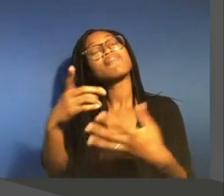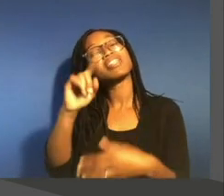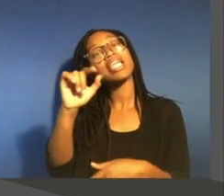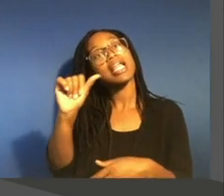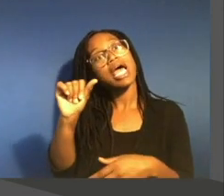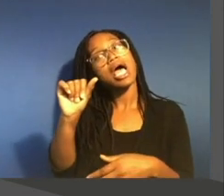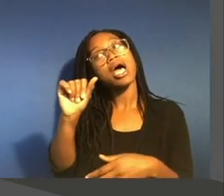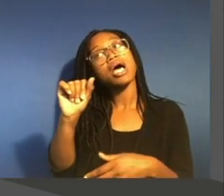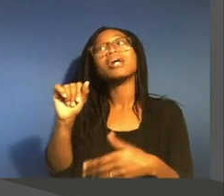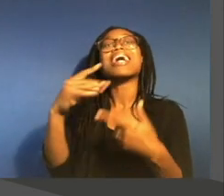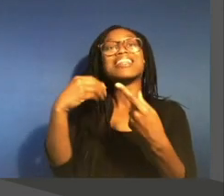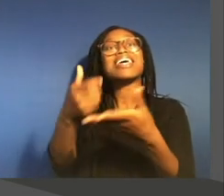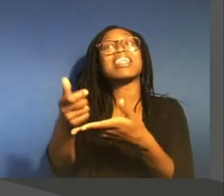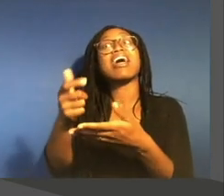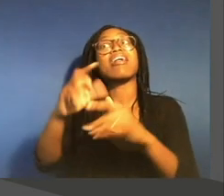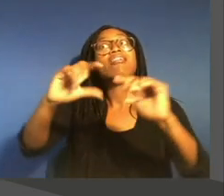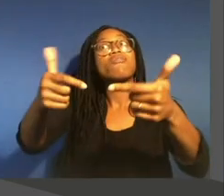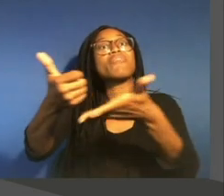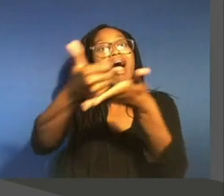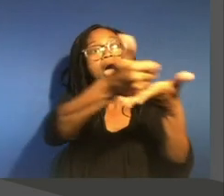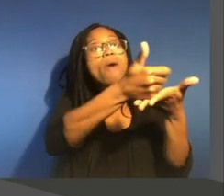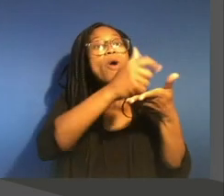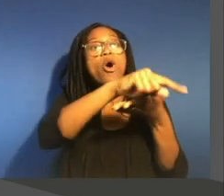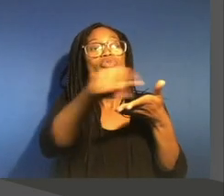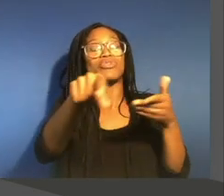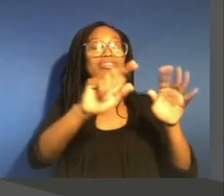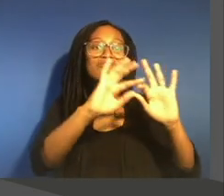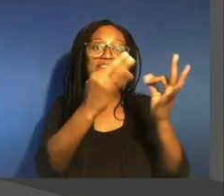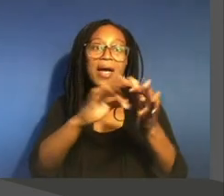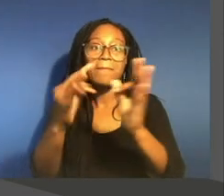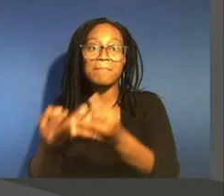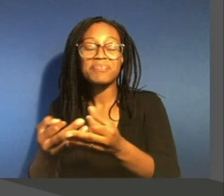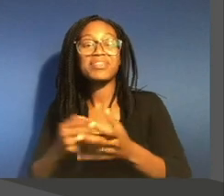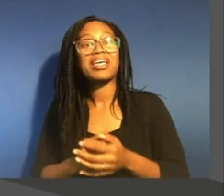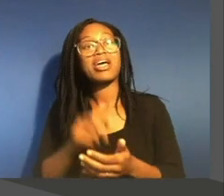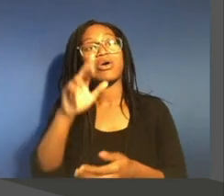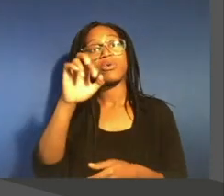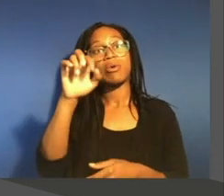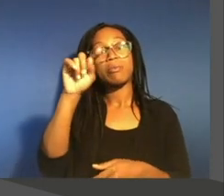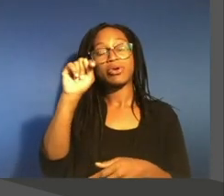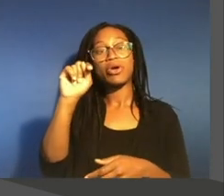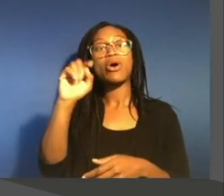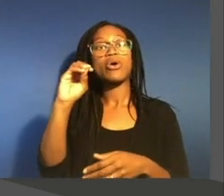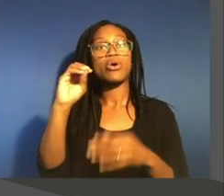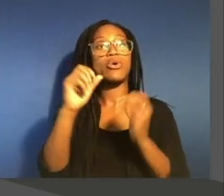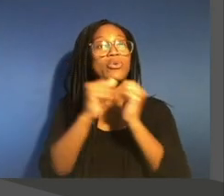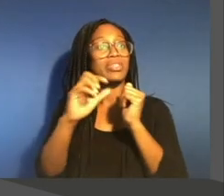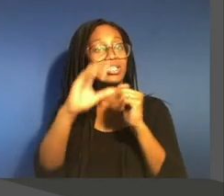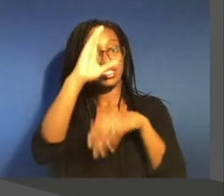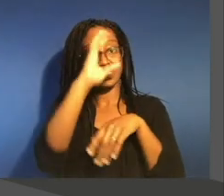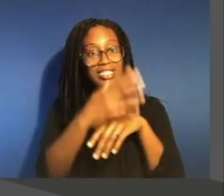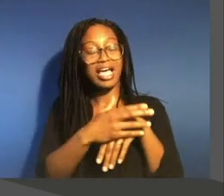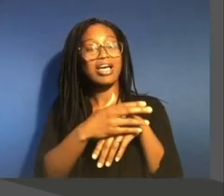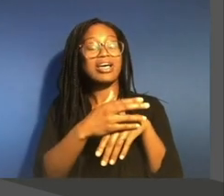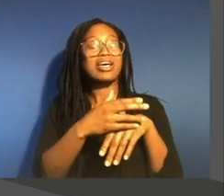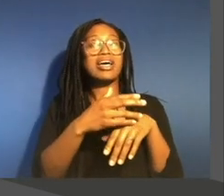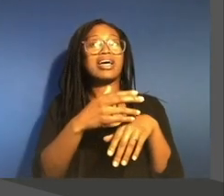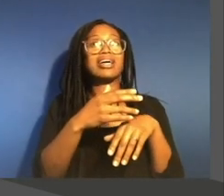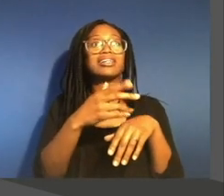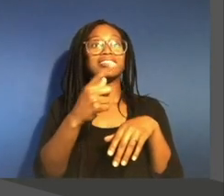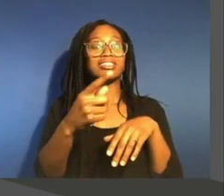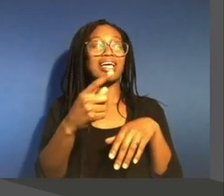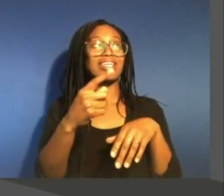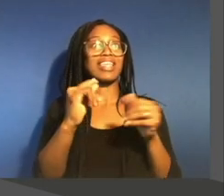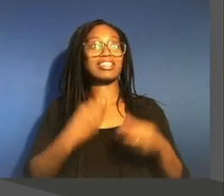Roberto lives this problem every single day. And a lot of the people that we get onto our team are people who have very